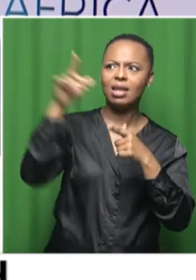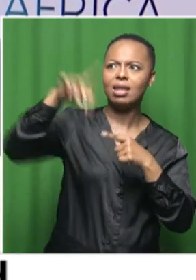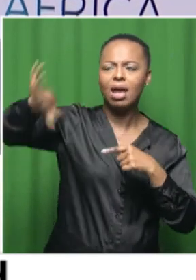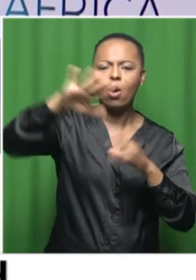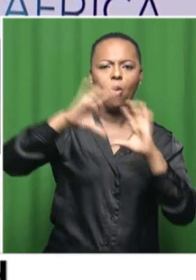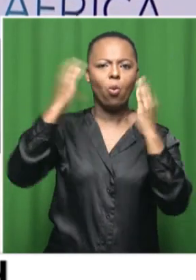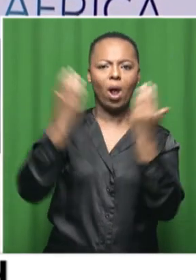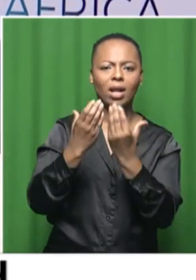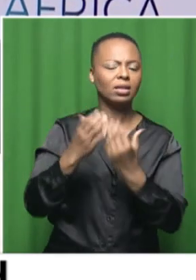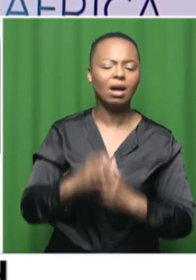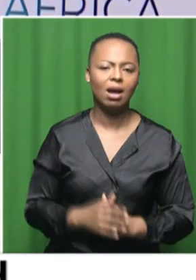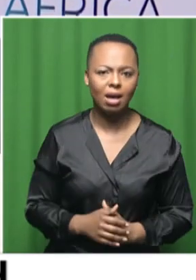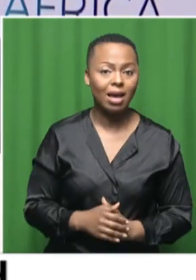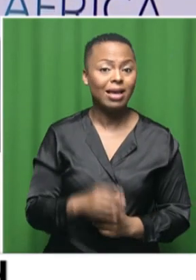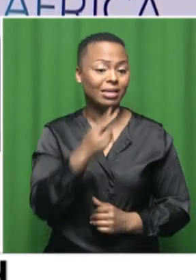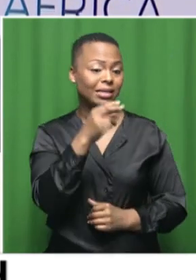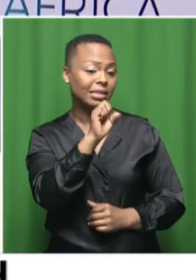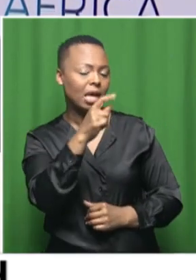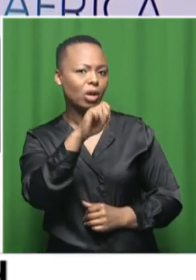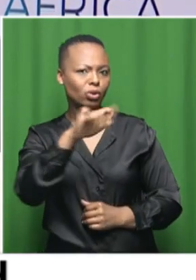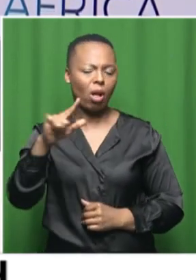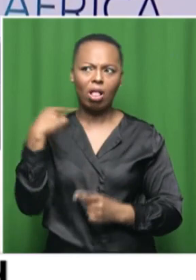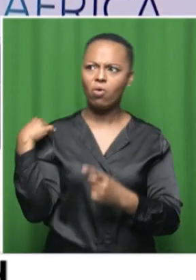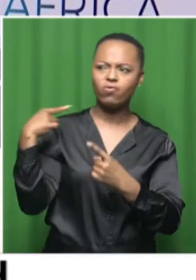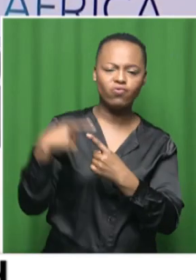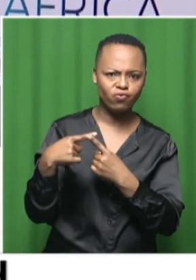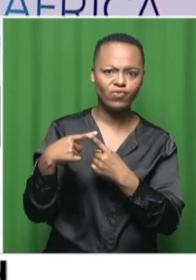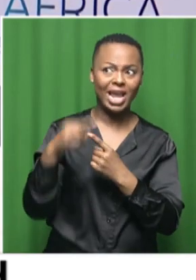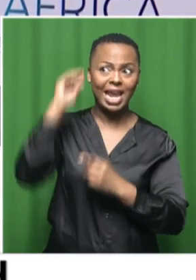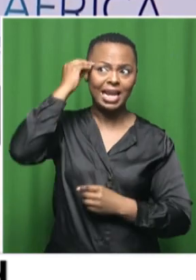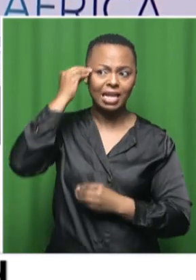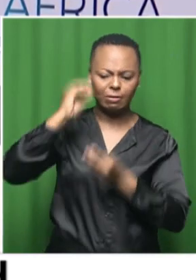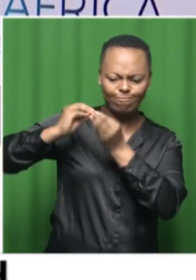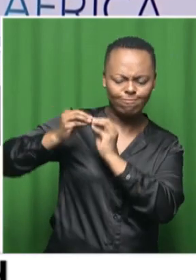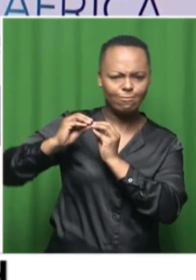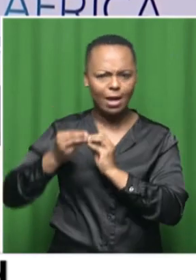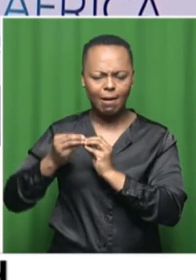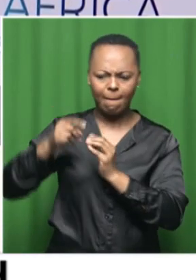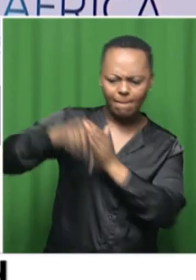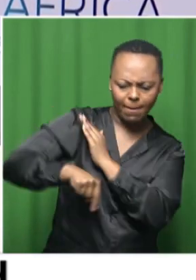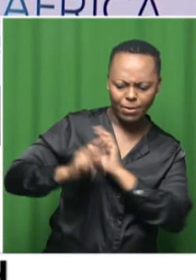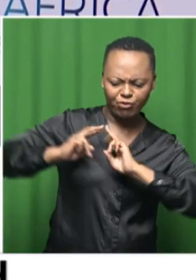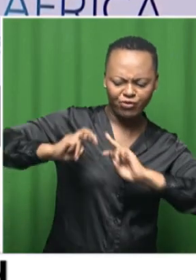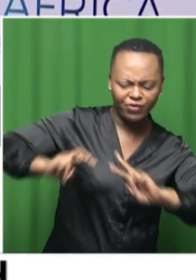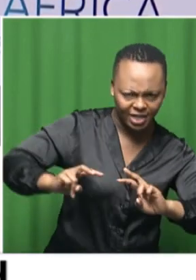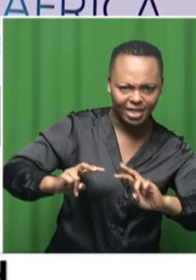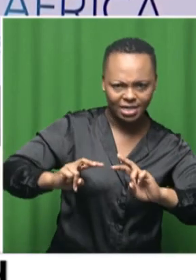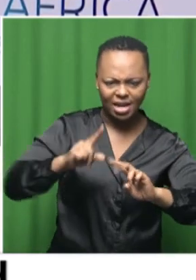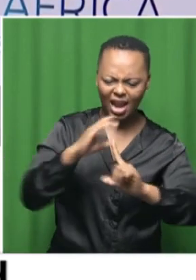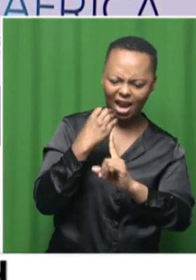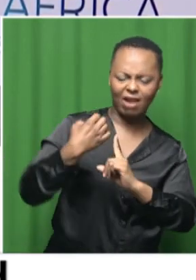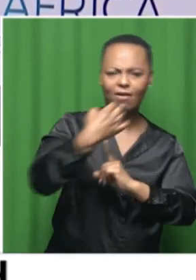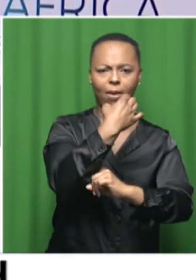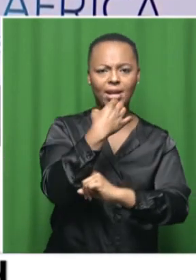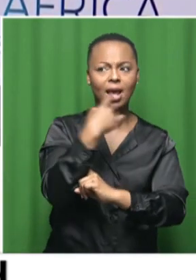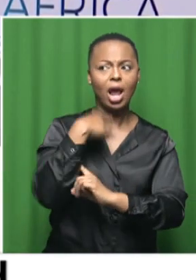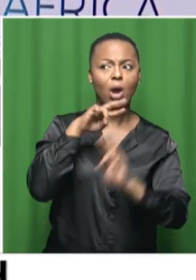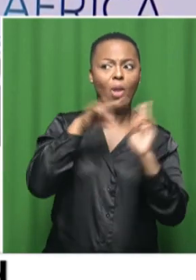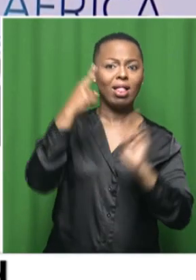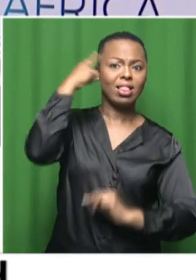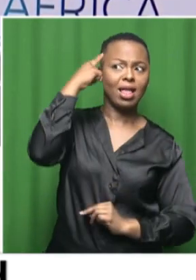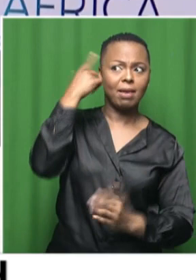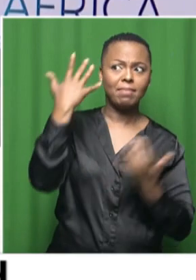of time. They've perfected it. They're an authority in the Fischer-Tropsch environment. So I don't think there's anyone that can